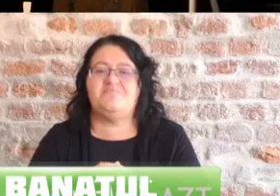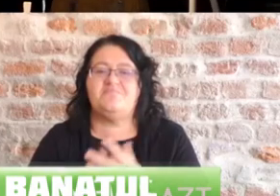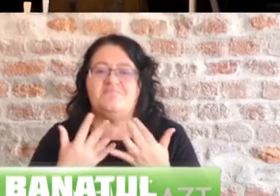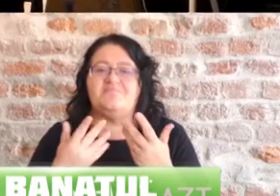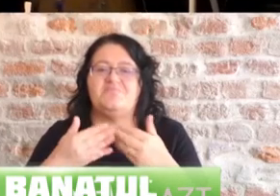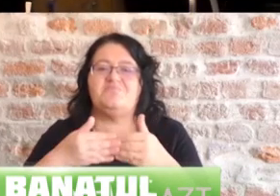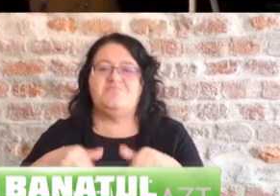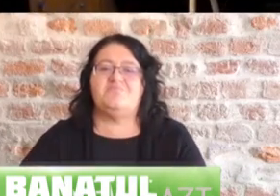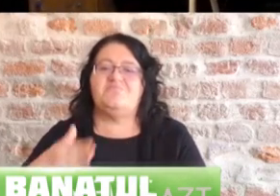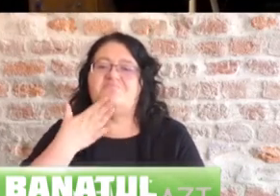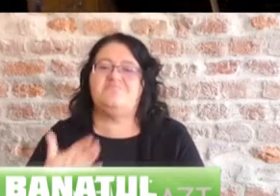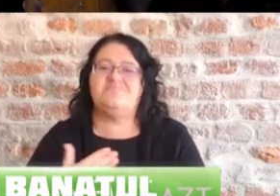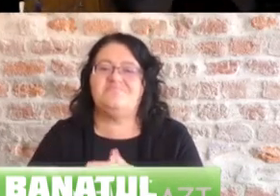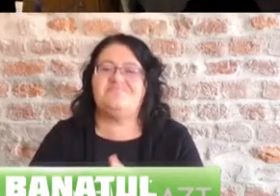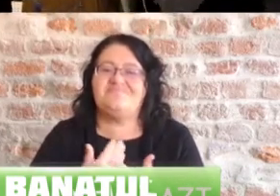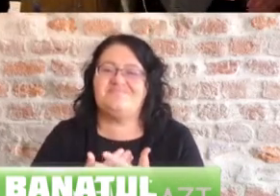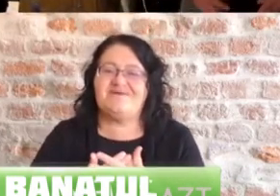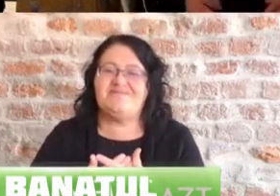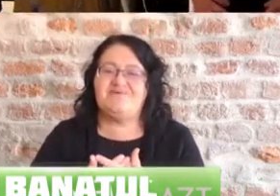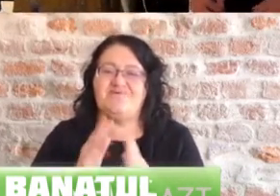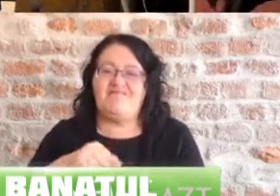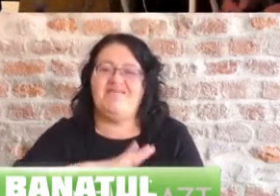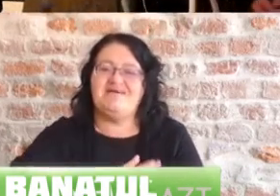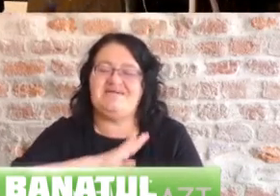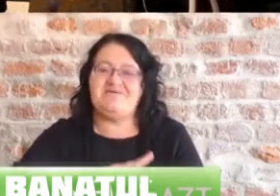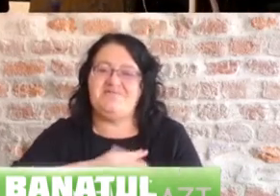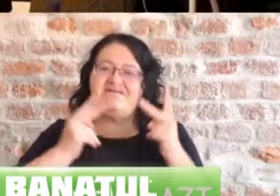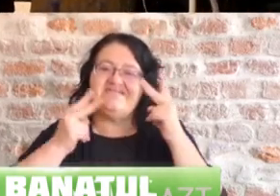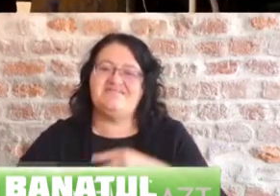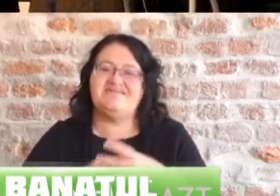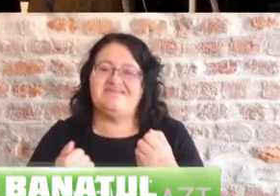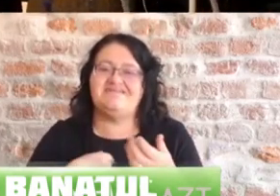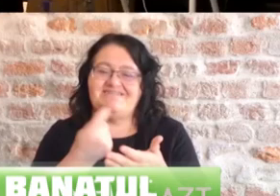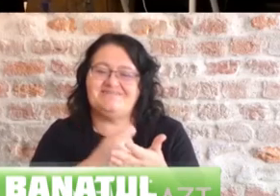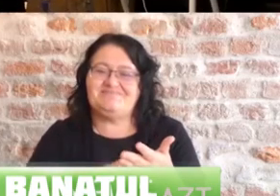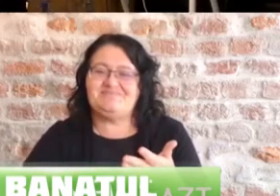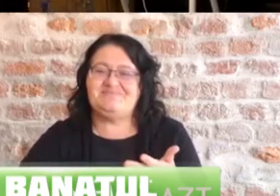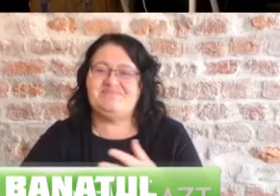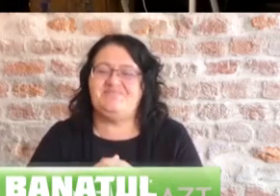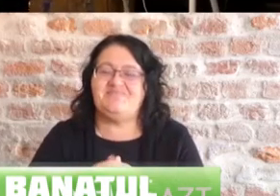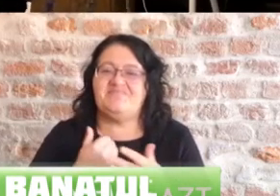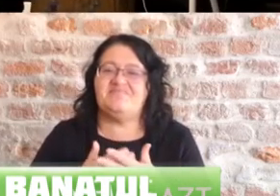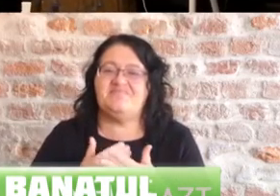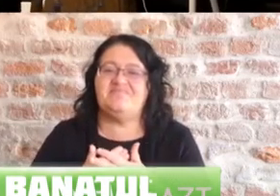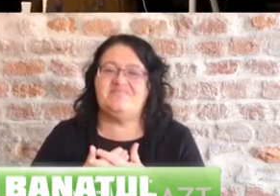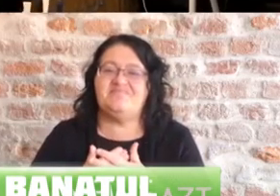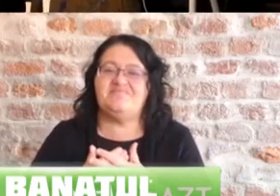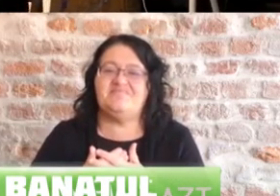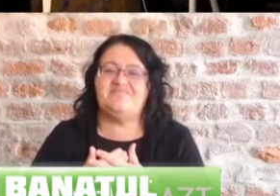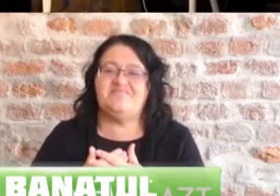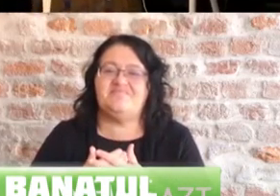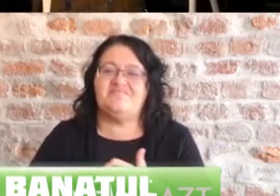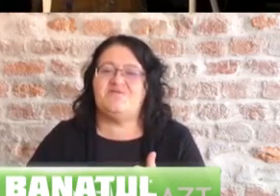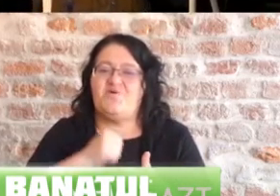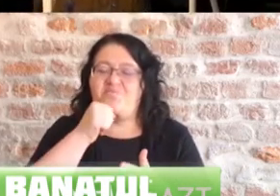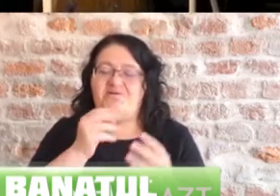of the jury, I really want to thank you because you had the patience to understand what we wanted to say, because it was rather